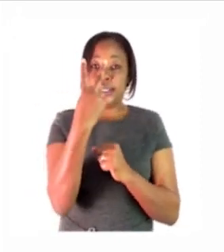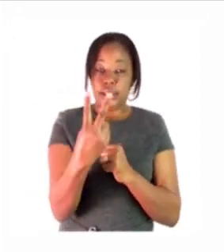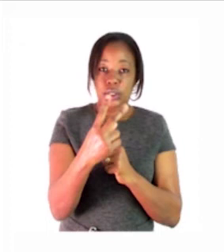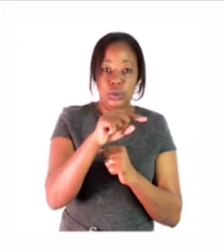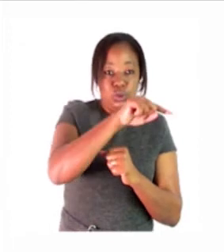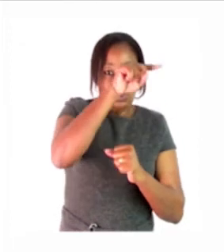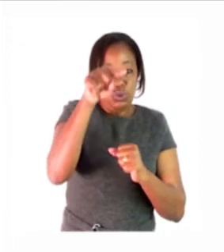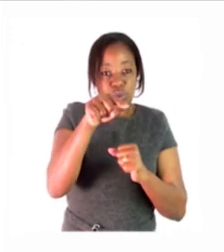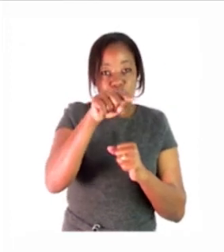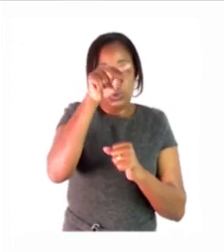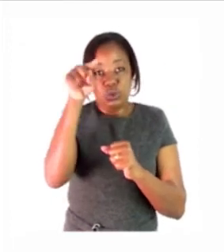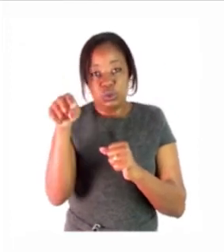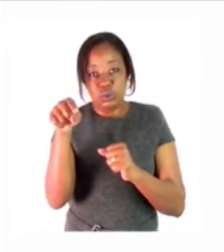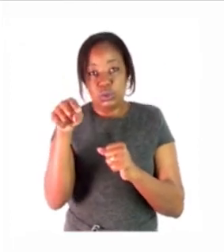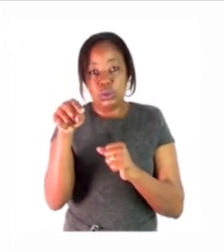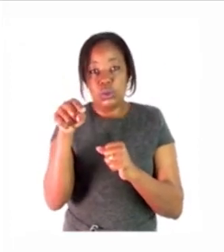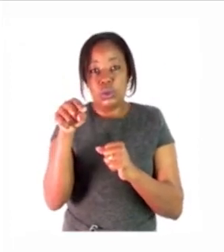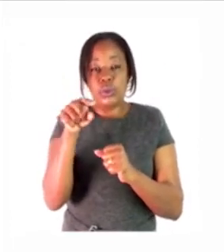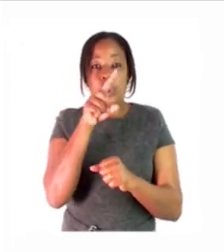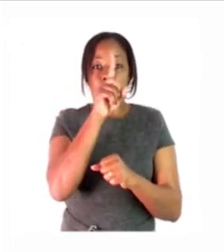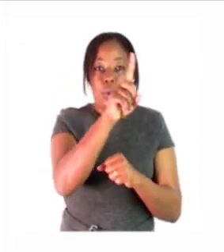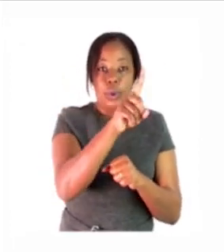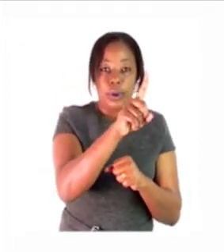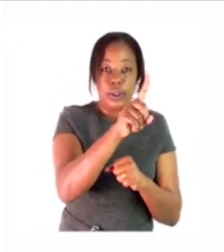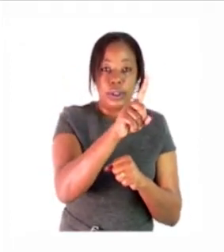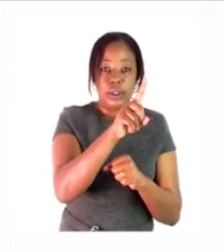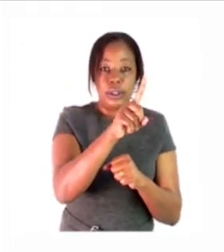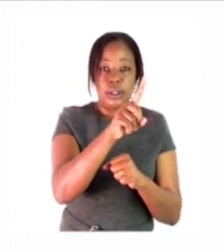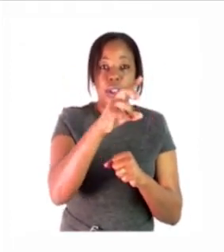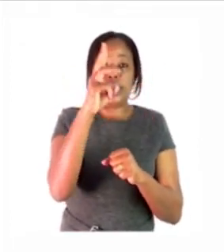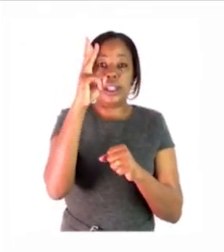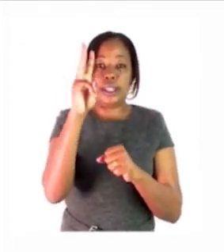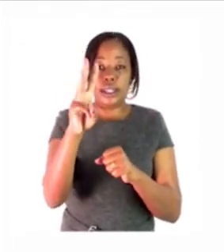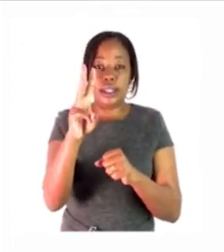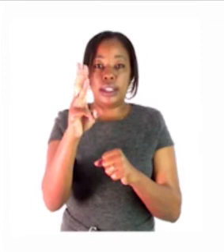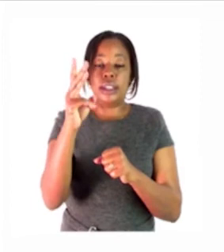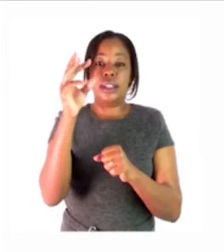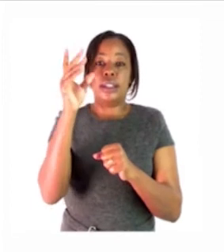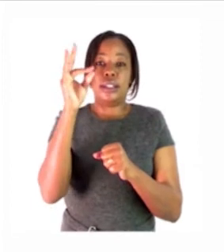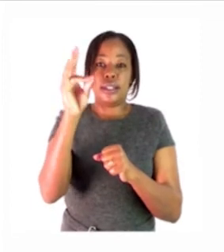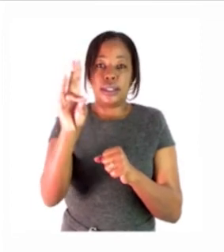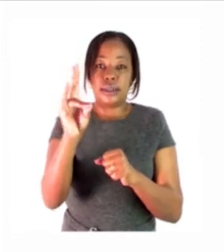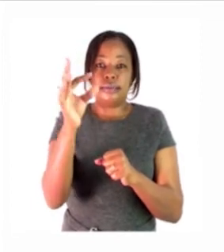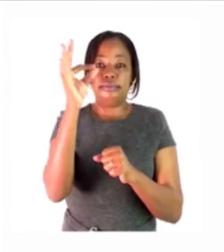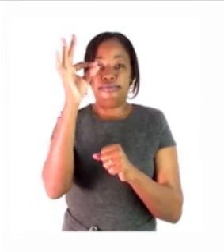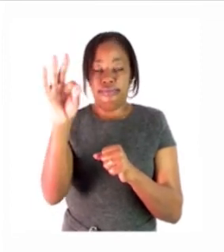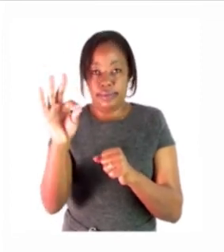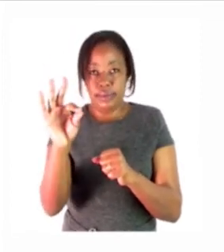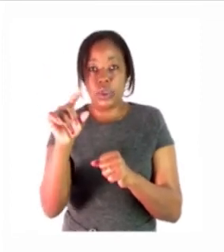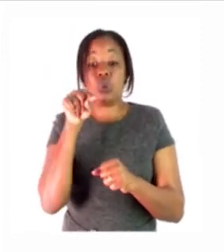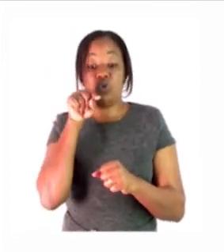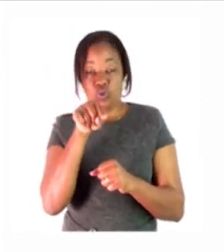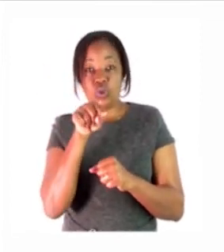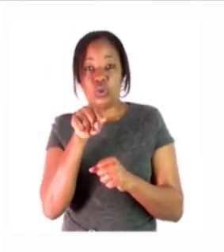is the other way of identifying an odd number? If the number is too big, I can't count it and I can't call it properly.